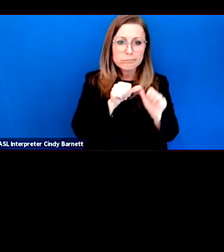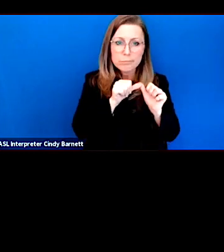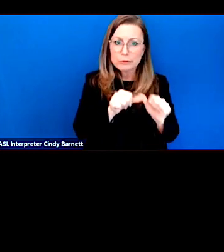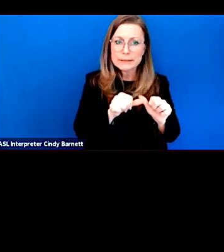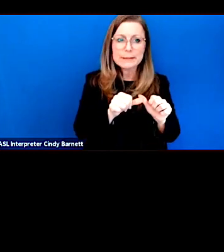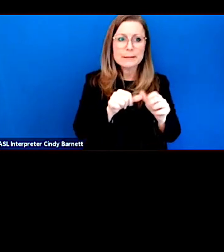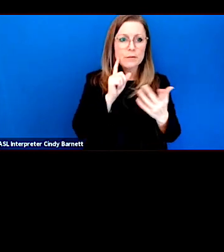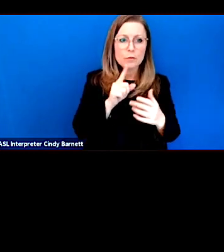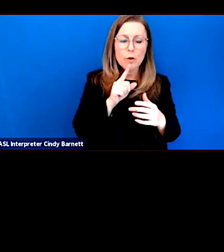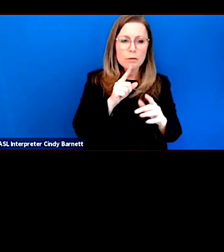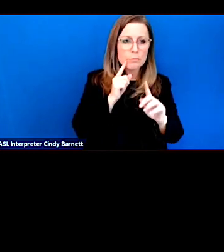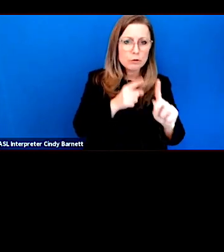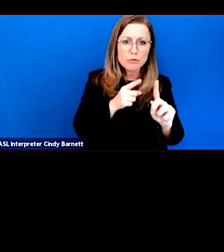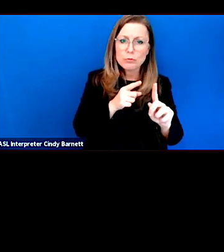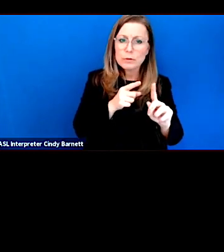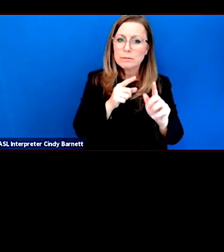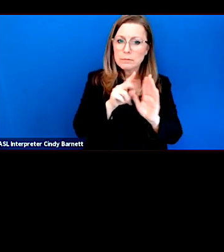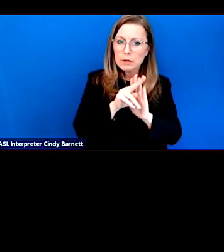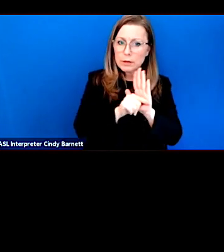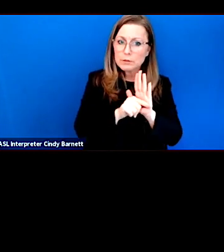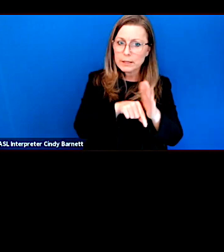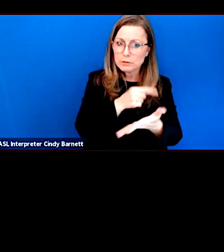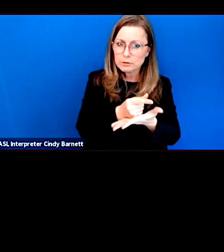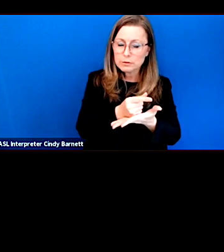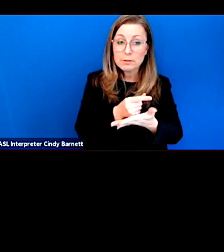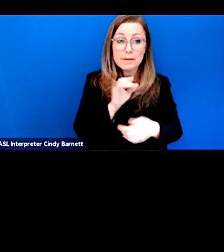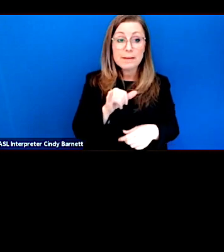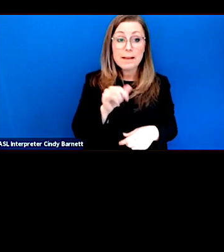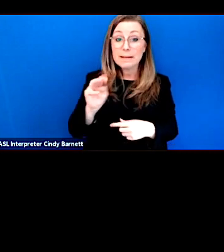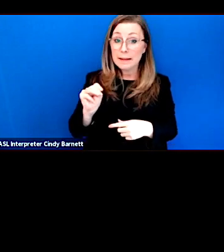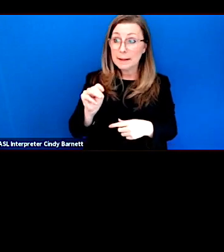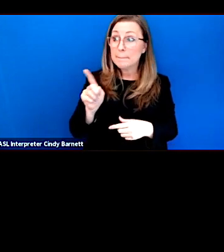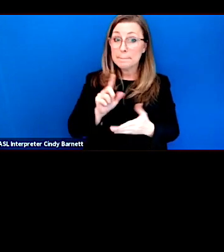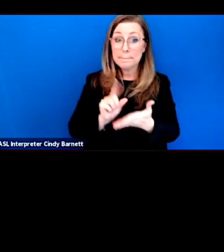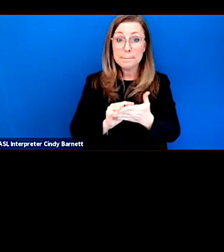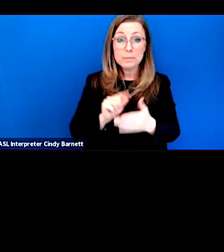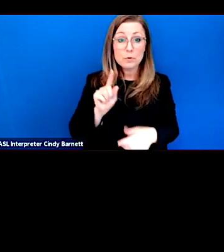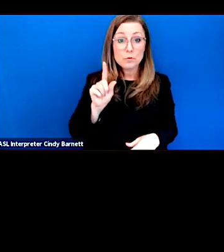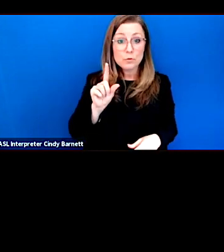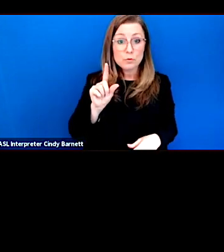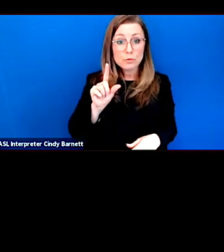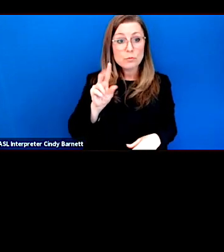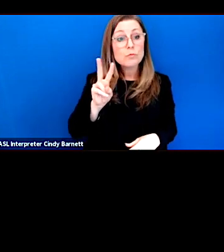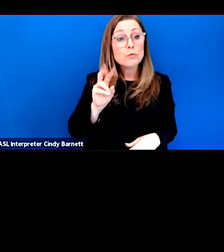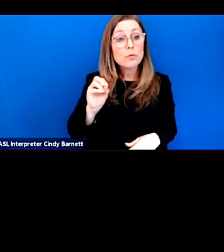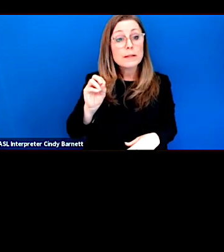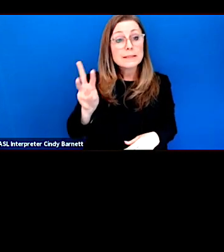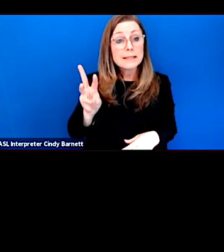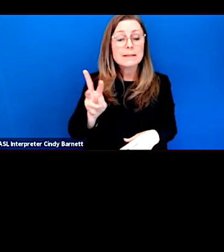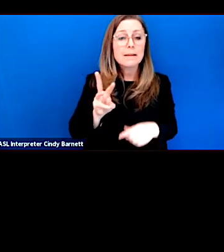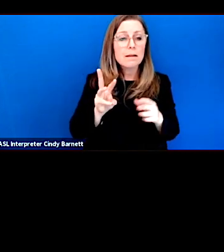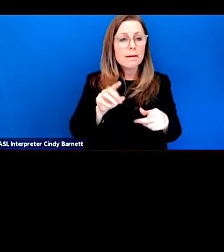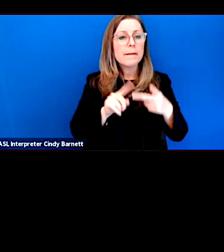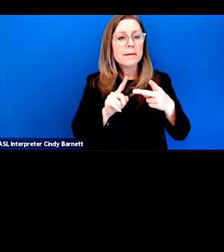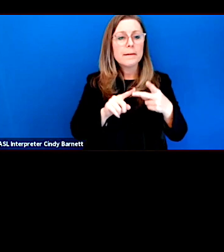Anderson and Kim that was published in 2006, and this piece was published in 2009, and this other piece by Babco, which